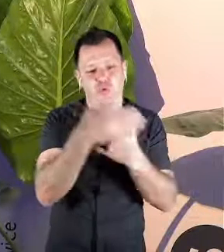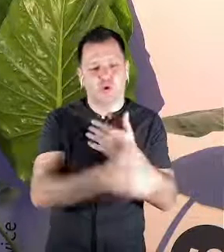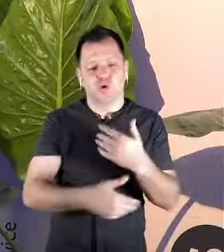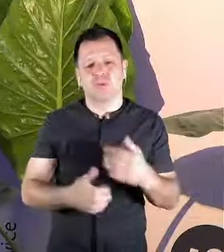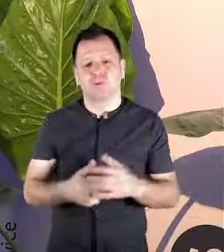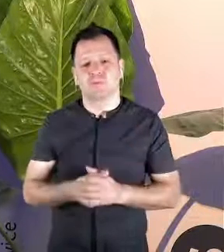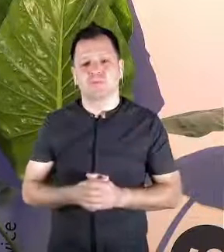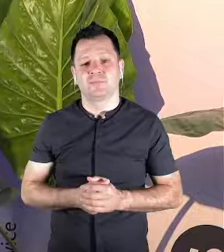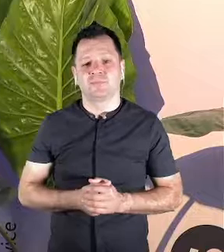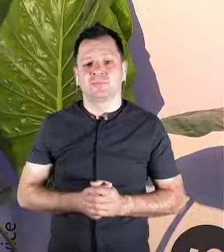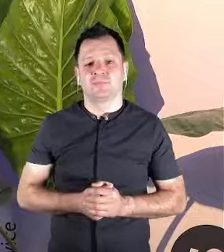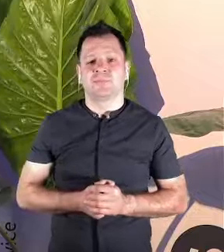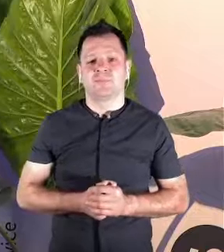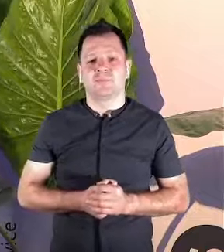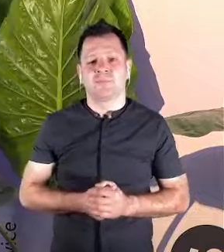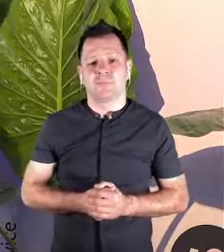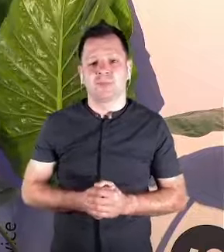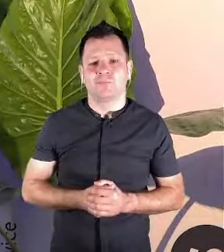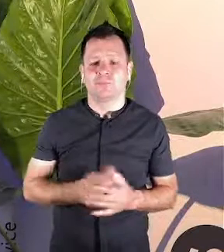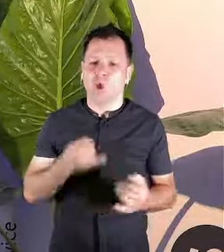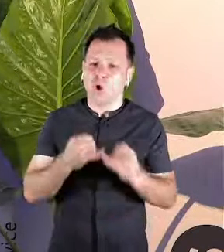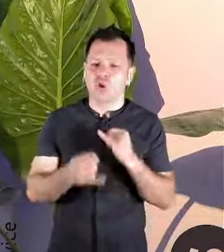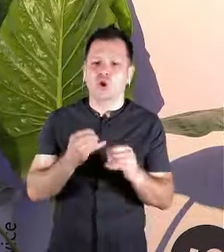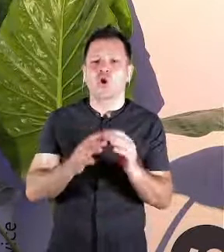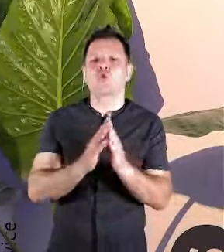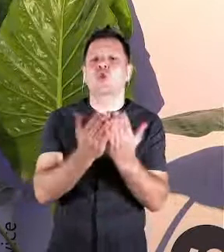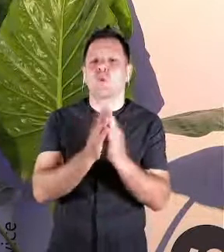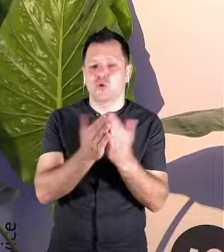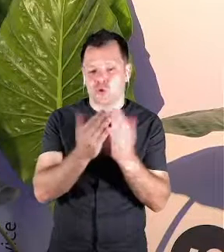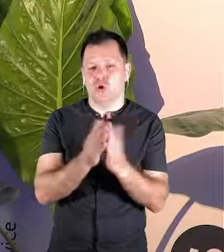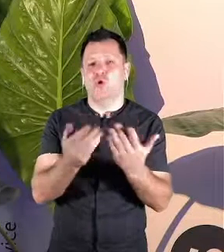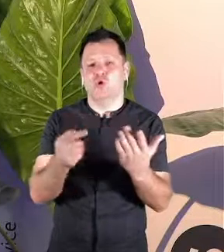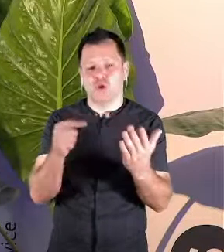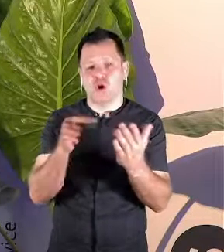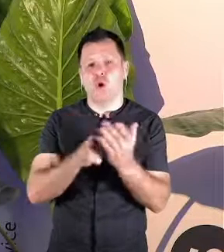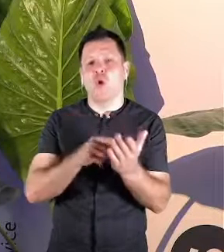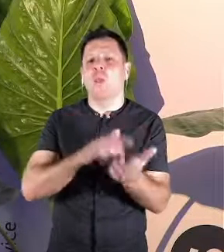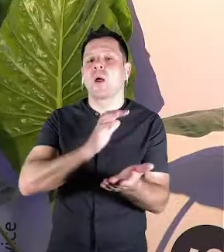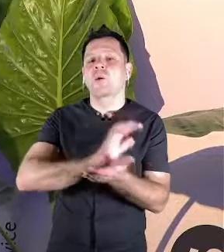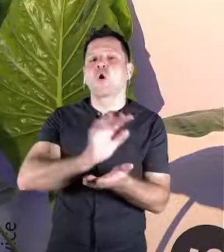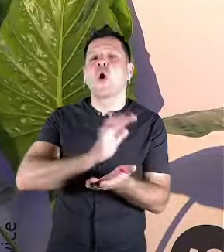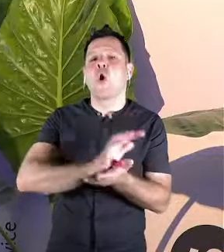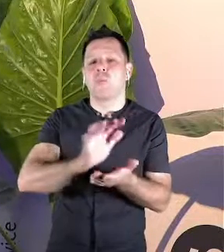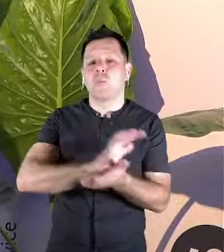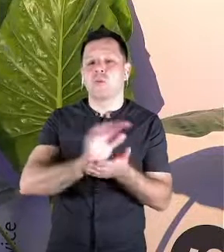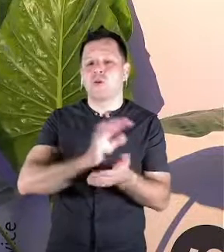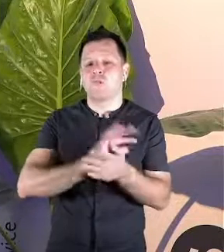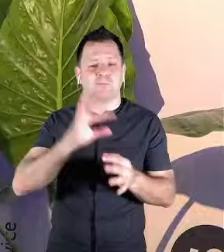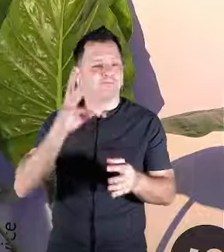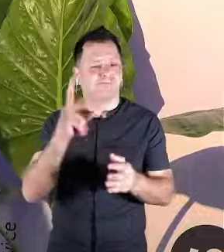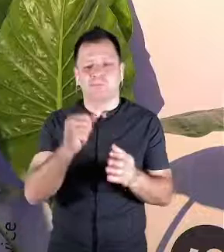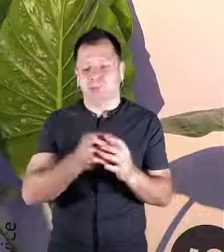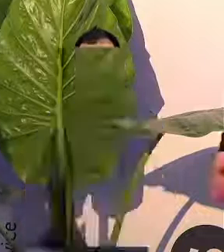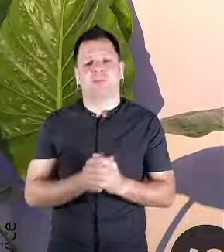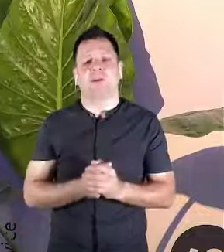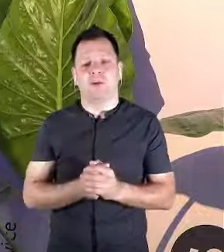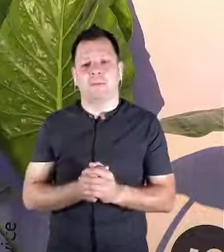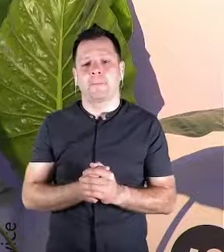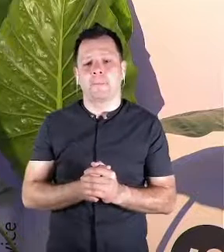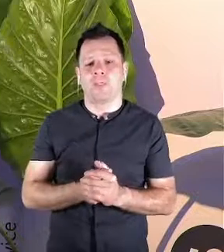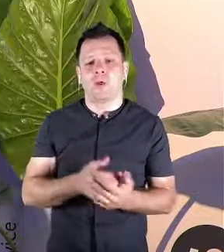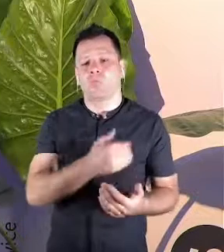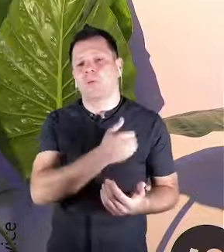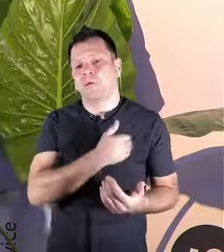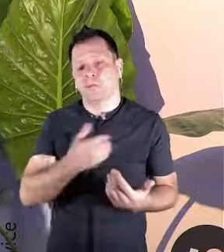book. It is published in a very, very beautiful way here in the Polish edition. And I would like to end with a